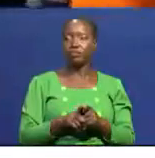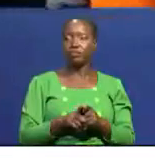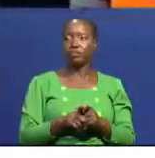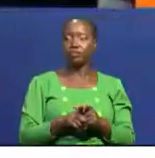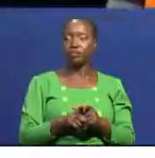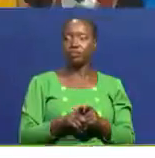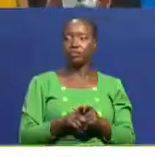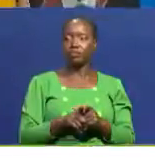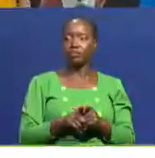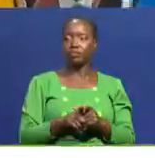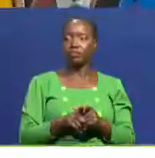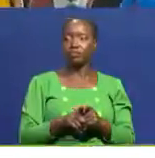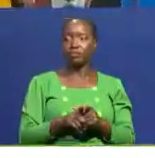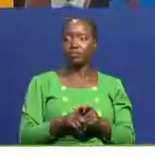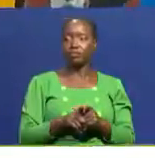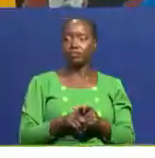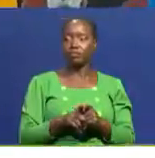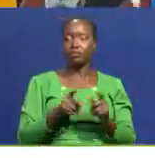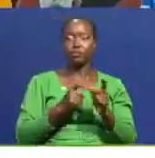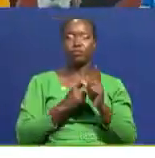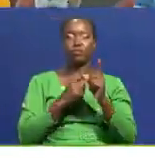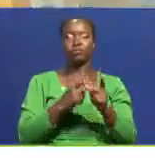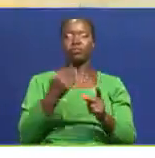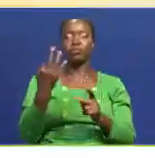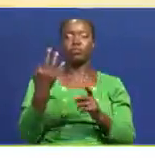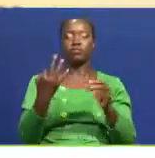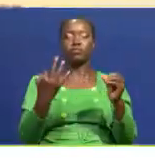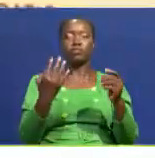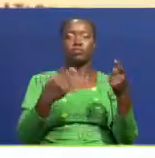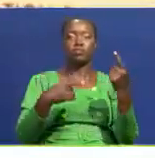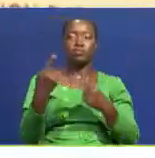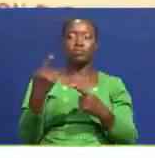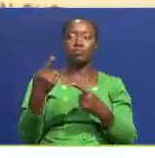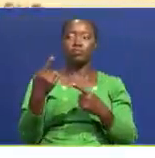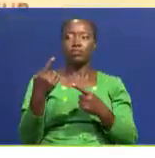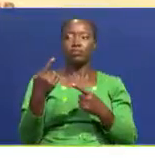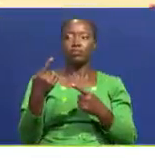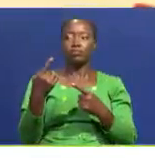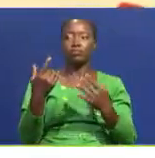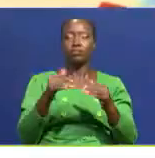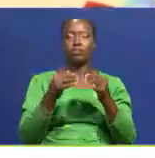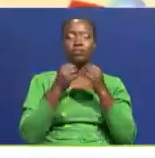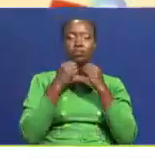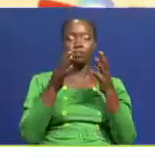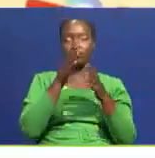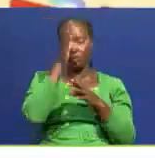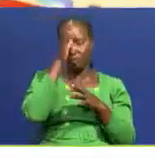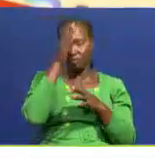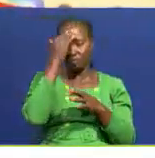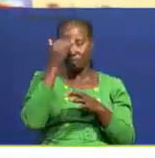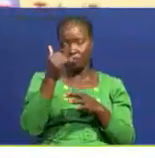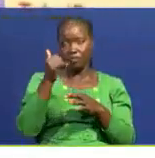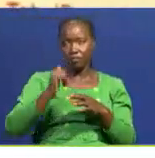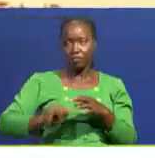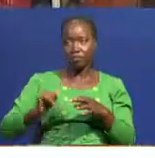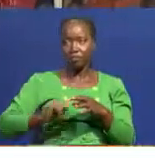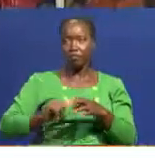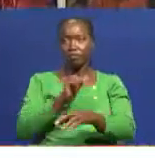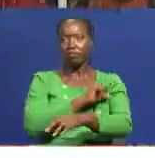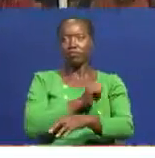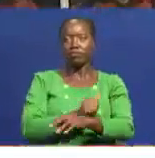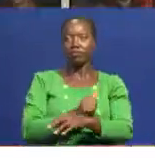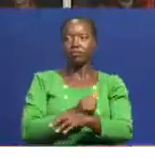Cup final. Bakane were awarded a 3-0 win in the first leg, which was not played last Sunday because Algerian